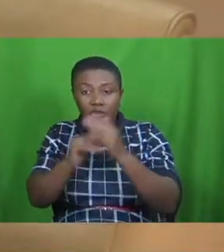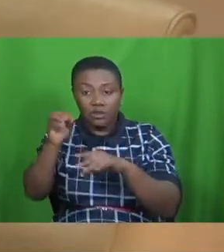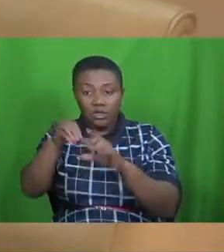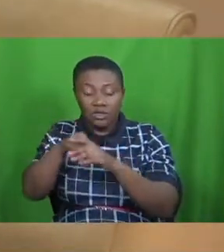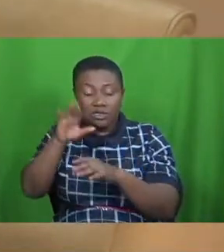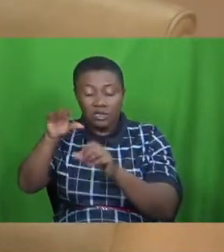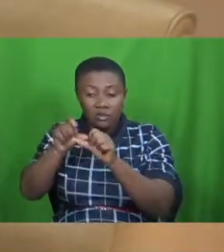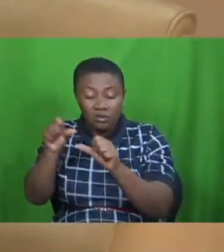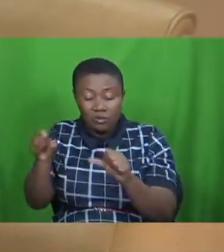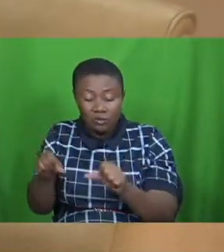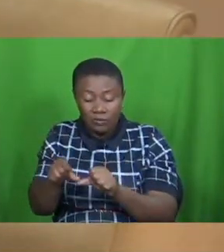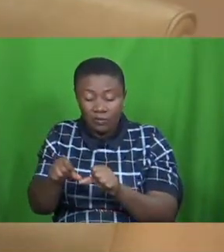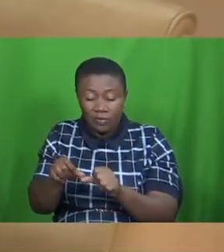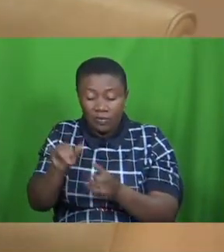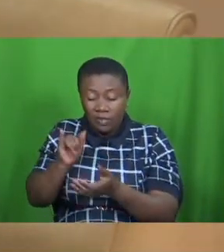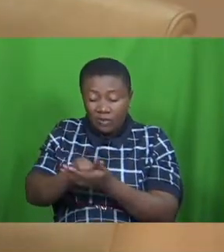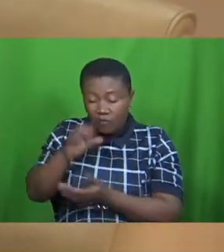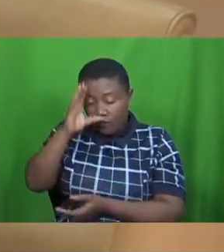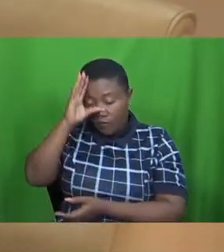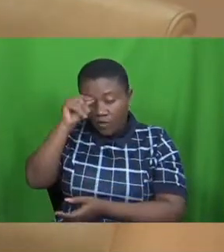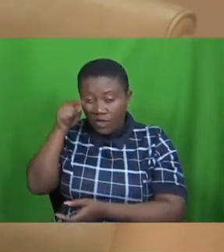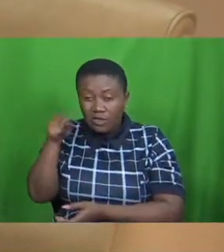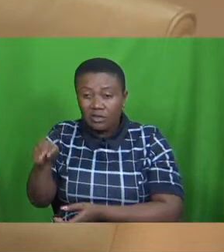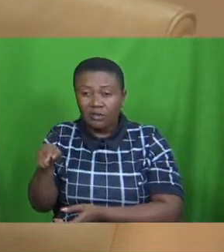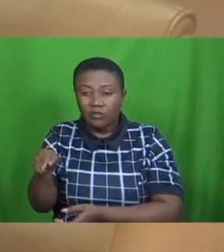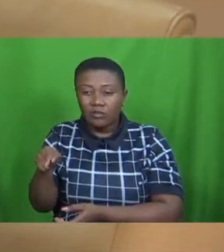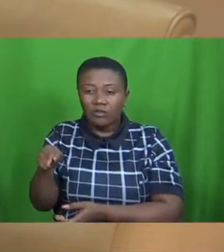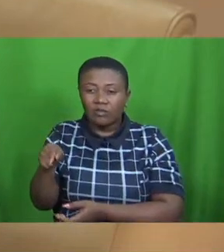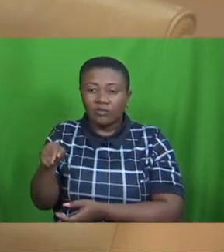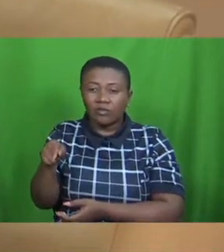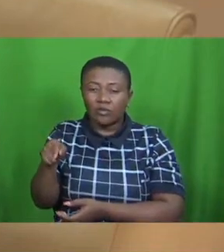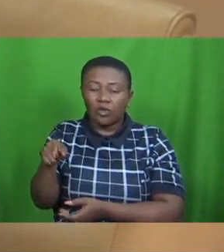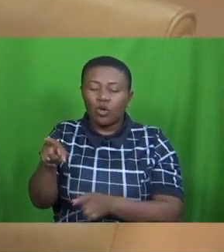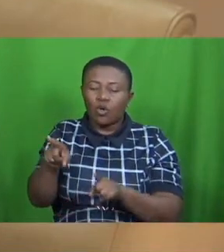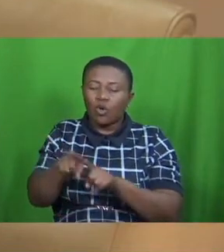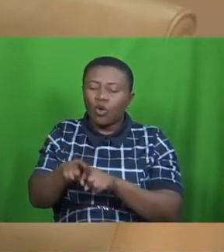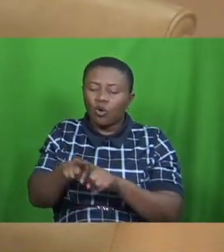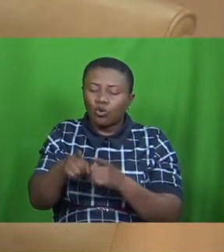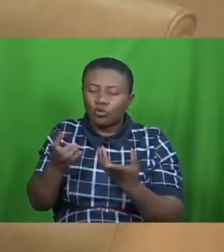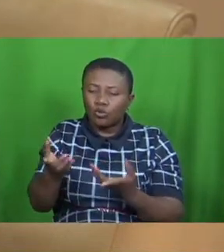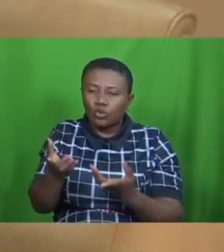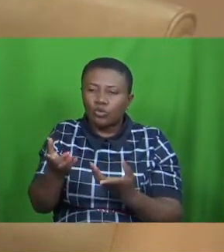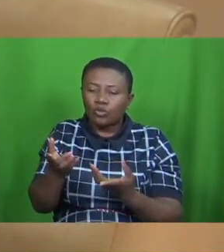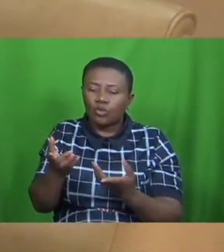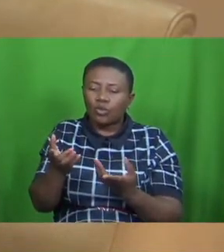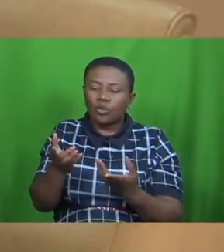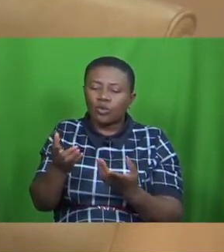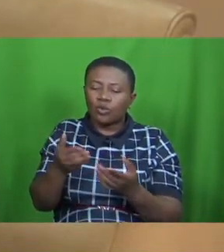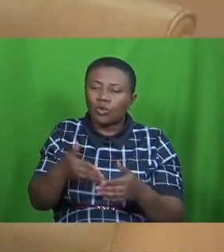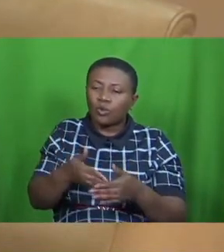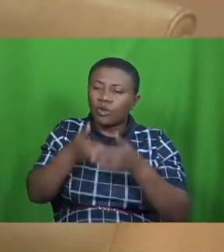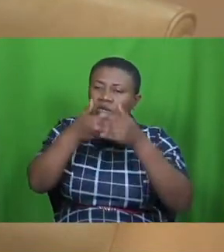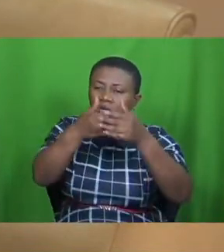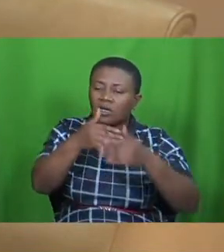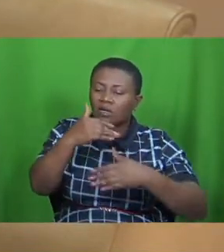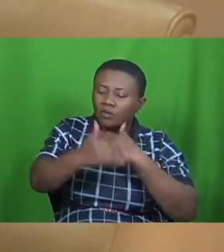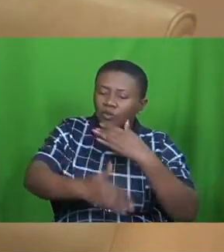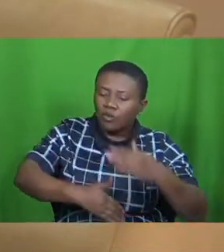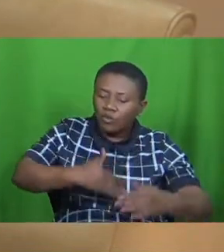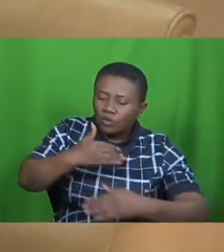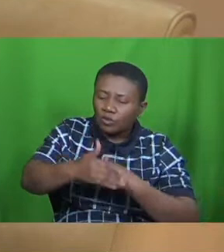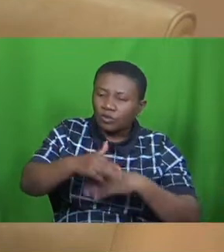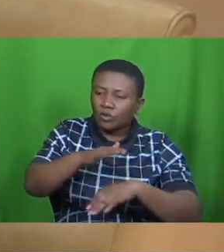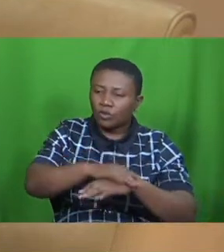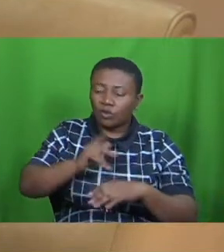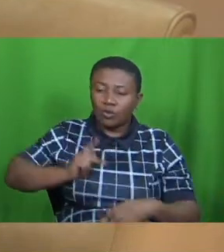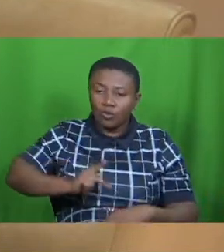The late Emmanuel Oscar Amedo also co-edited Proceedings of Seminar on Parliament and